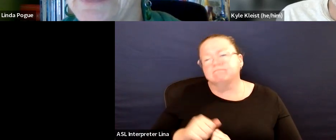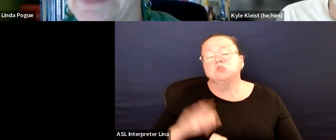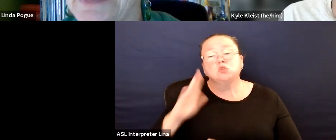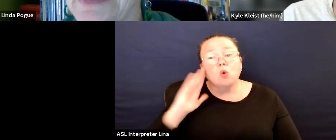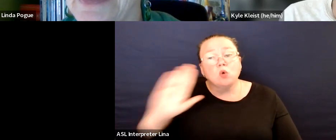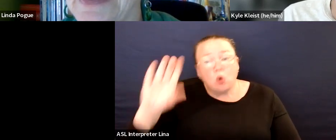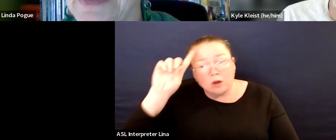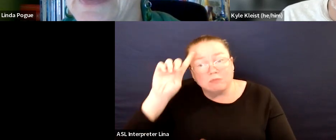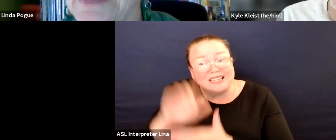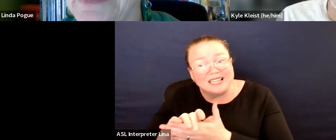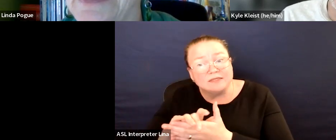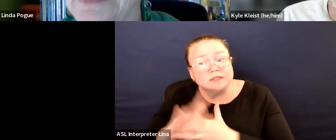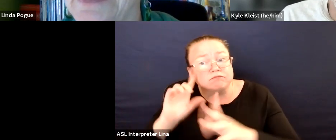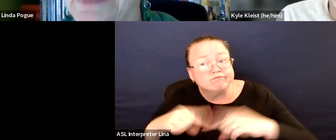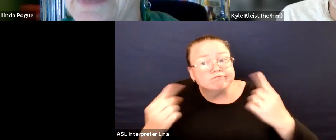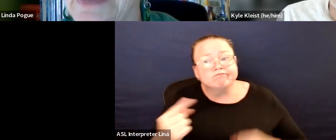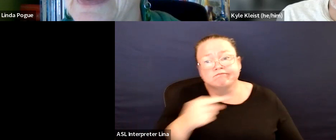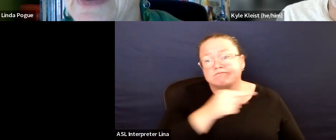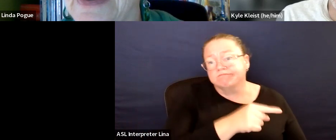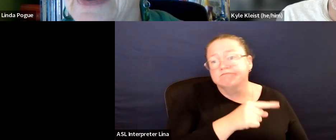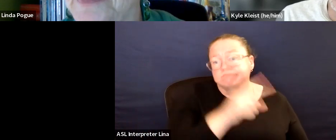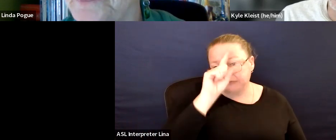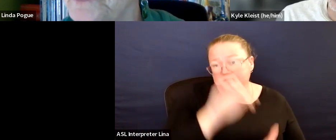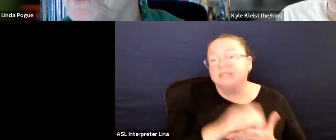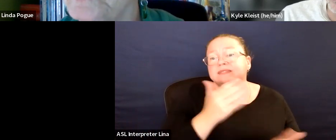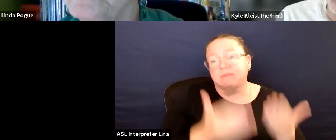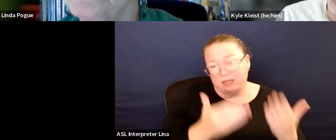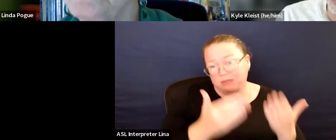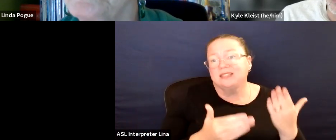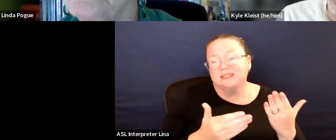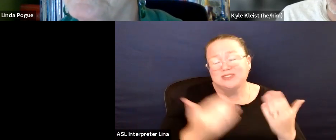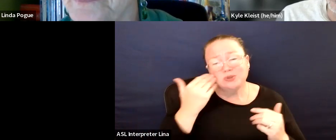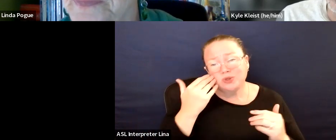your beliefs might be contrary to what, you know, the person, you know, in your